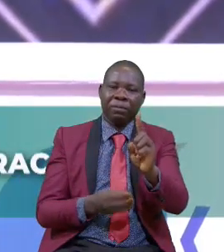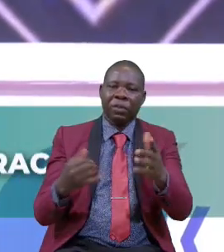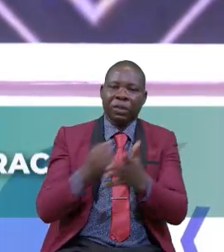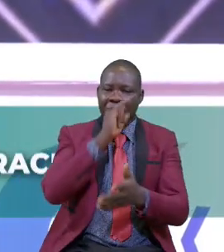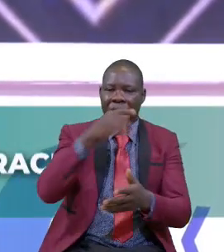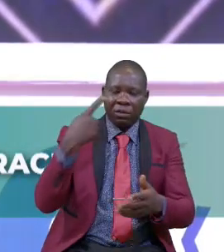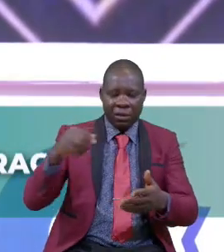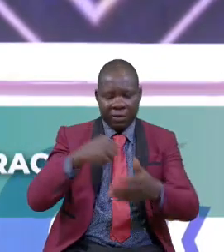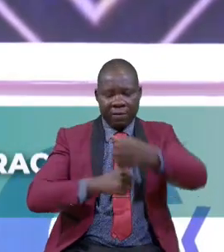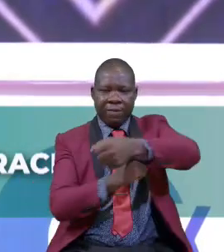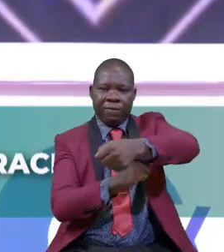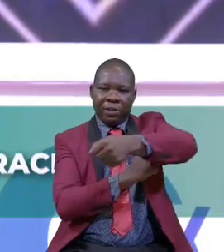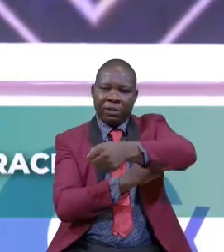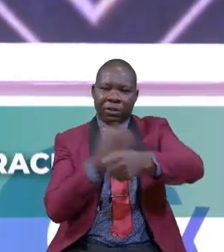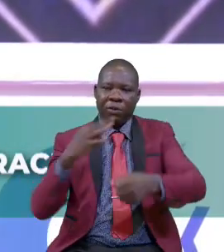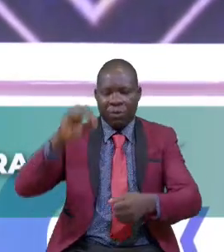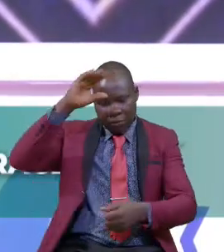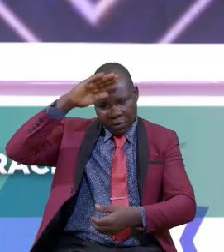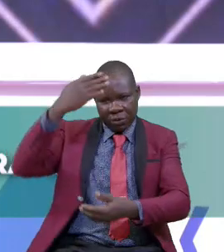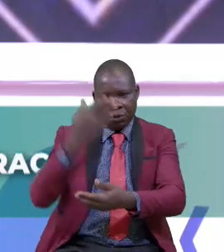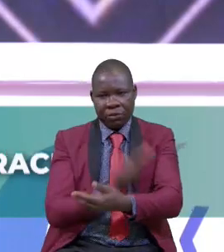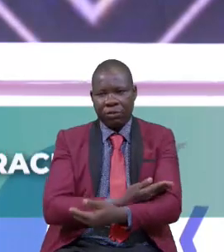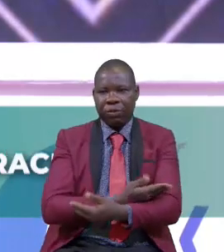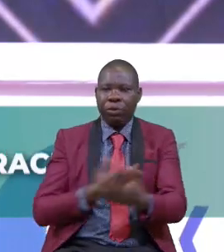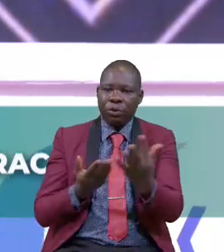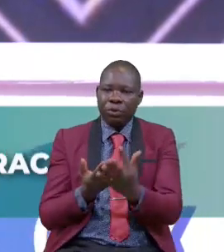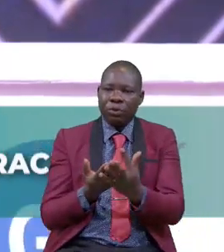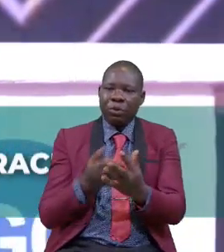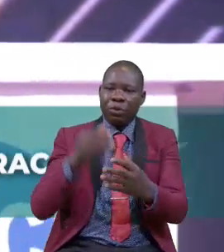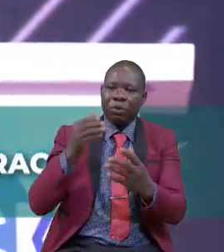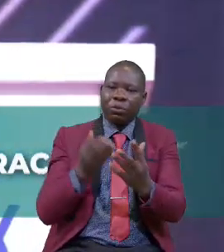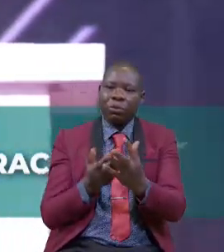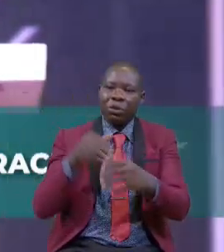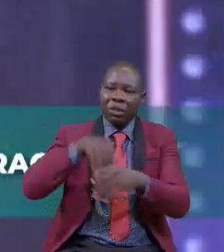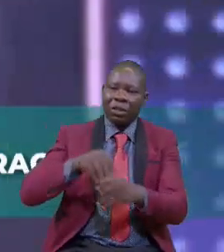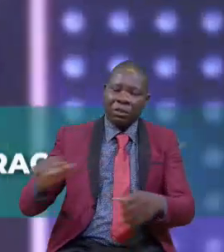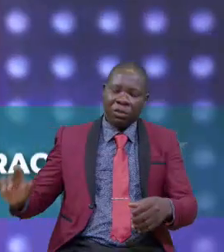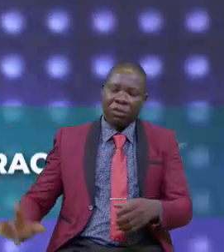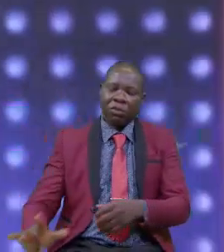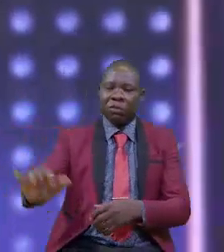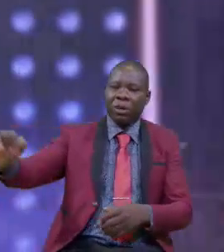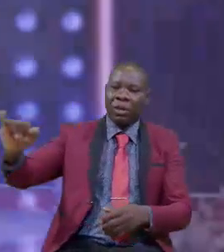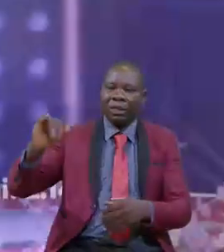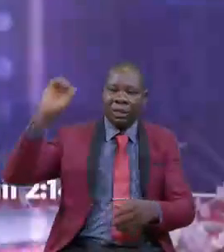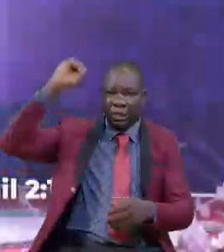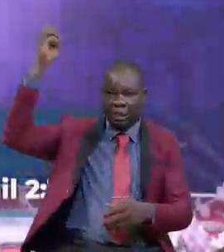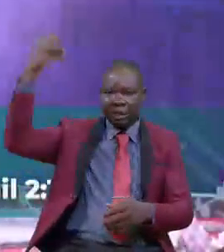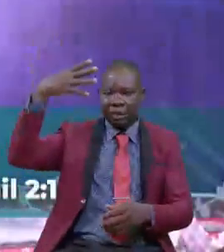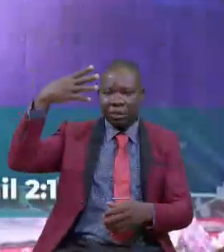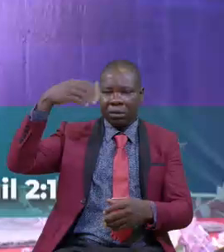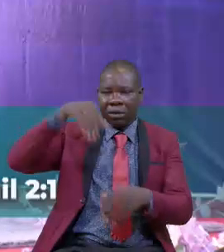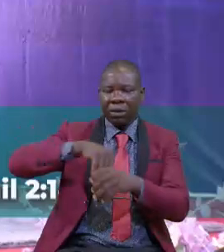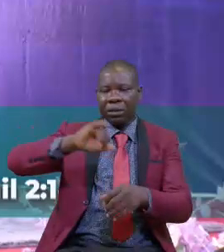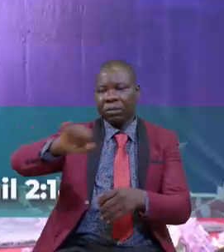sonship through soaring grace. In John chapter 1, reading from verse